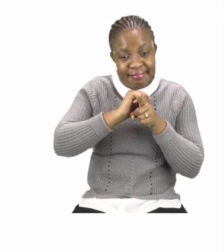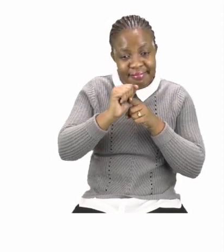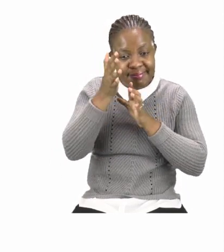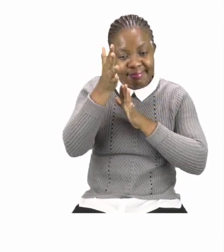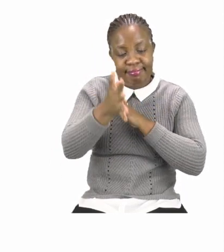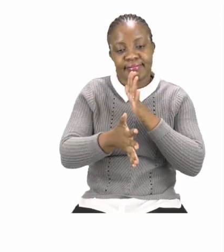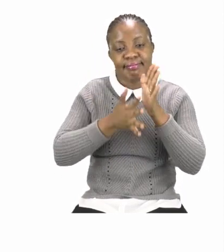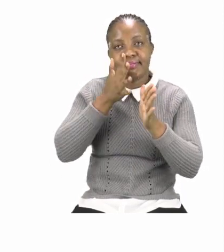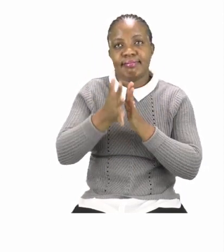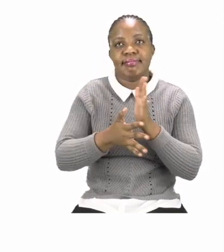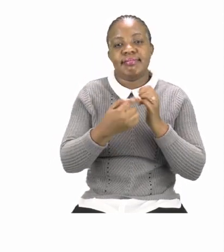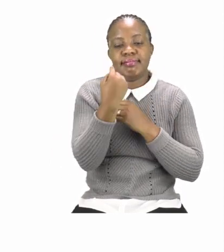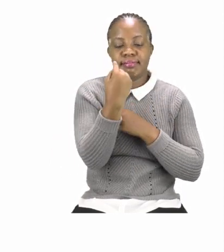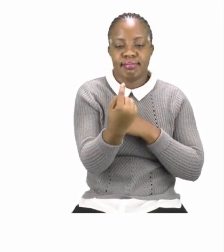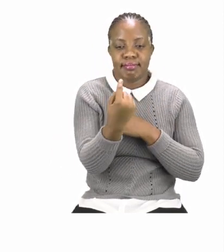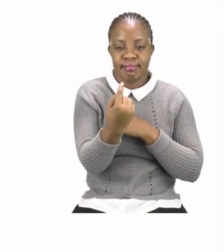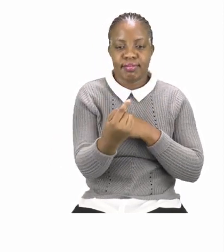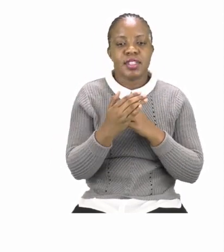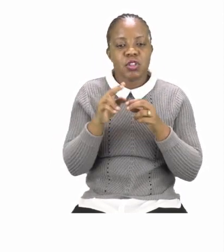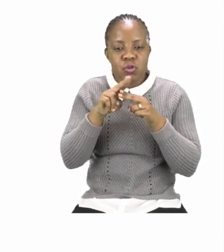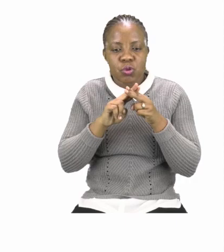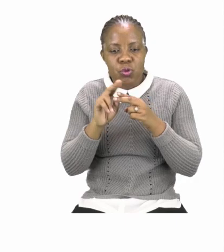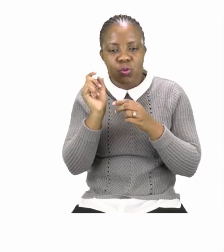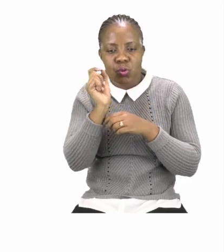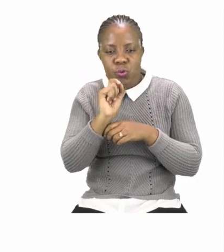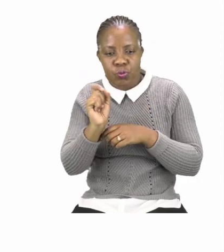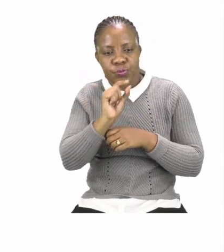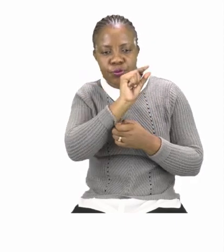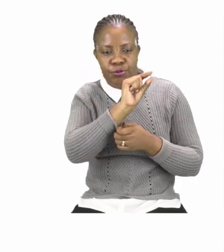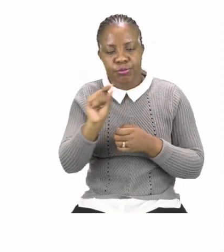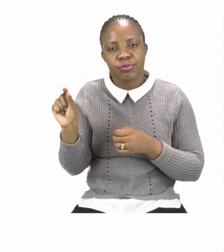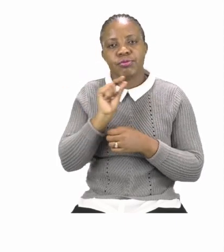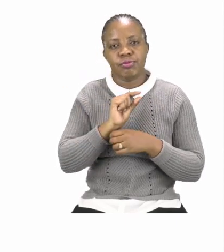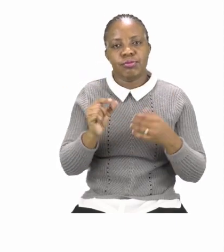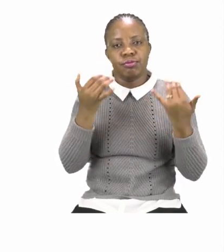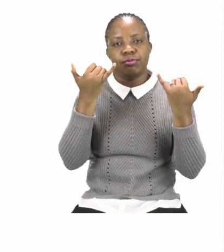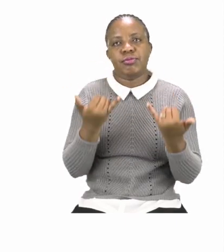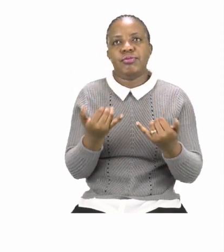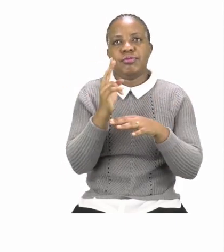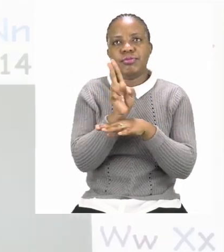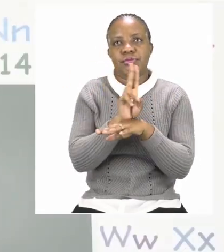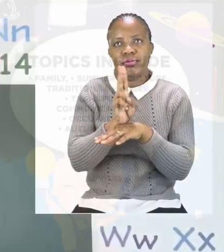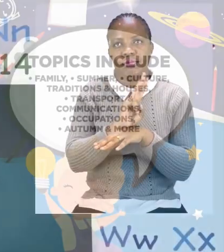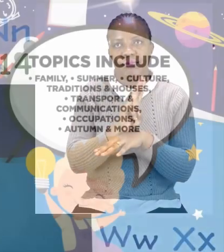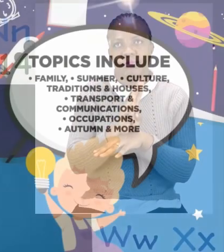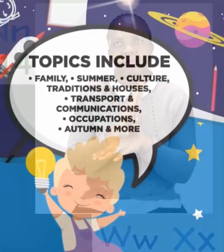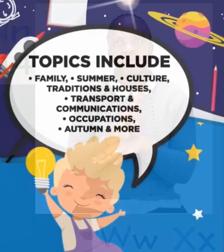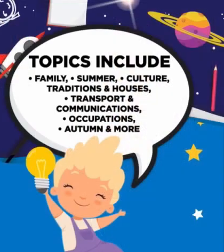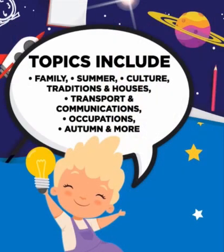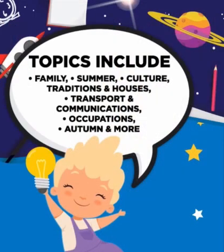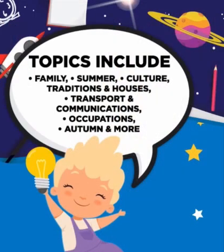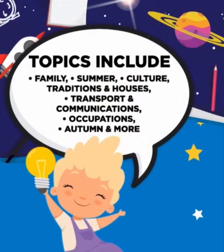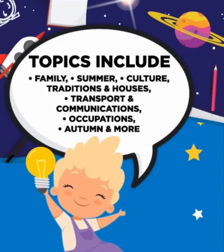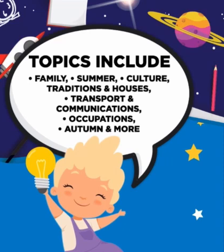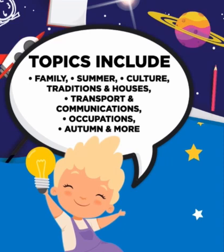them in sentences. And we will see you just now after this short advert break. Do you